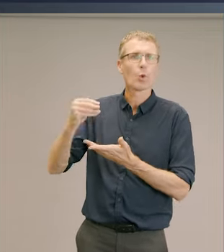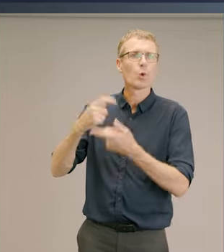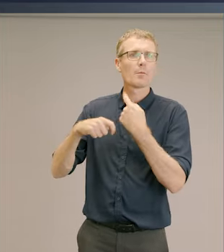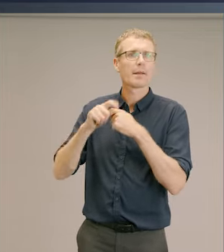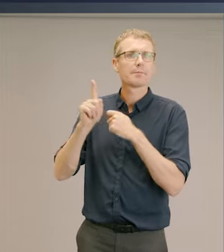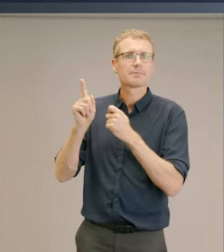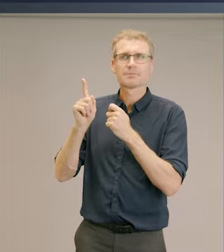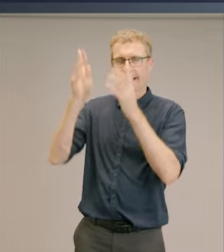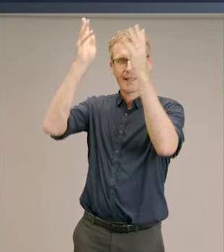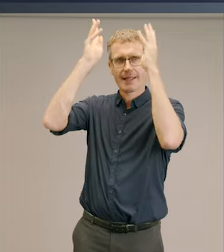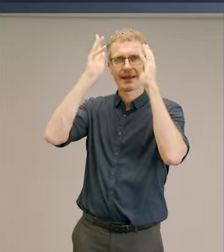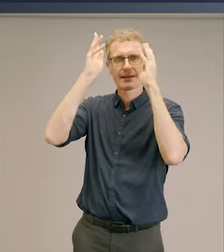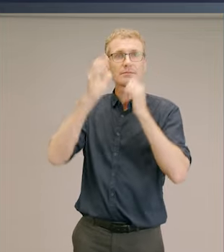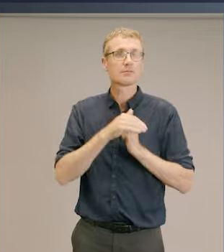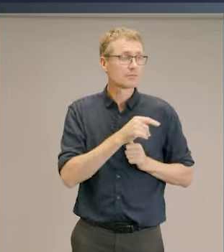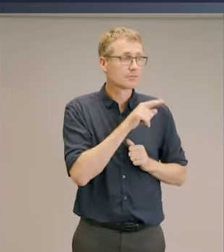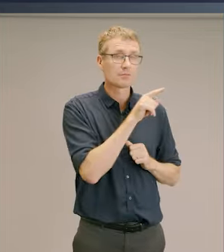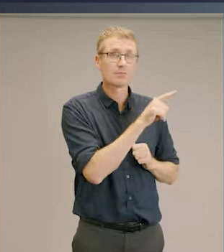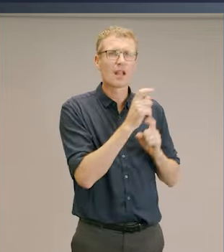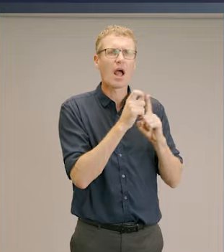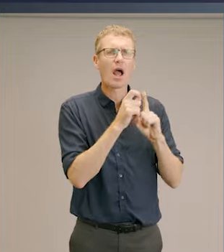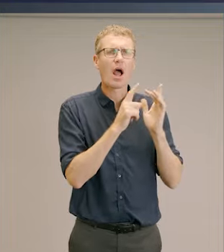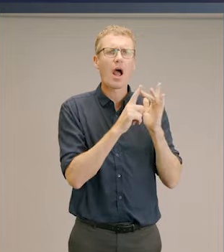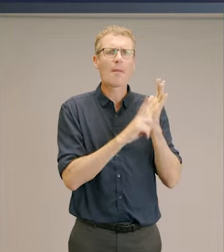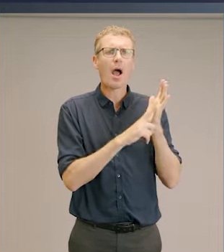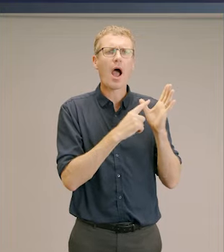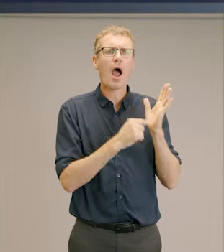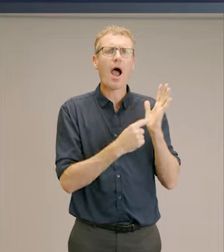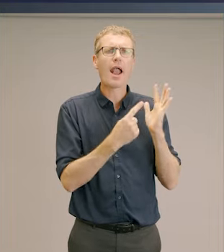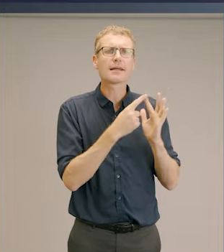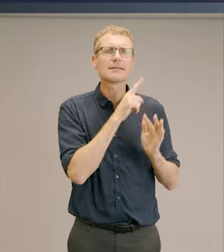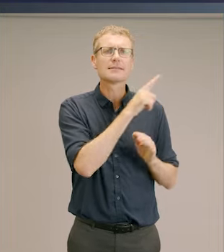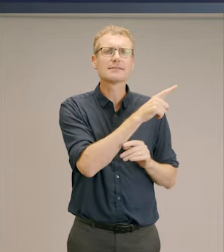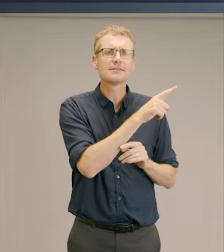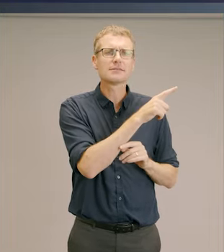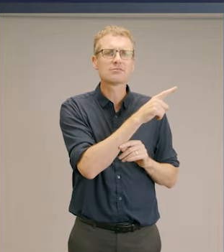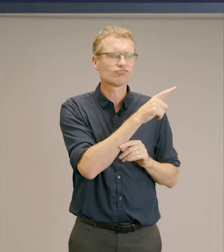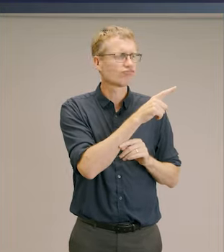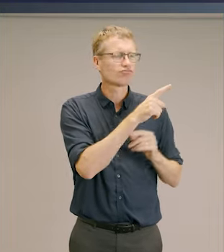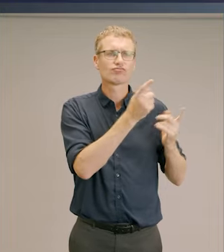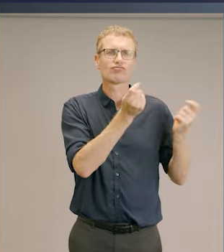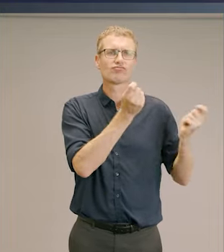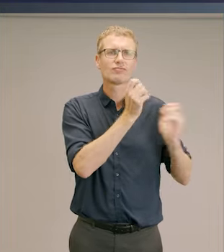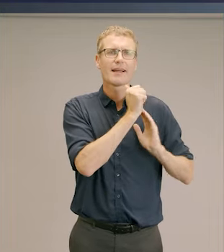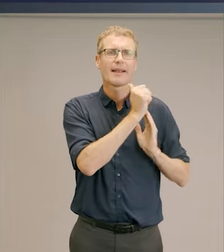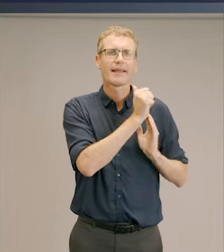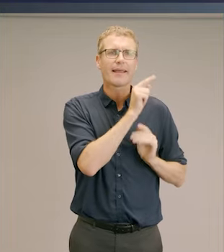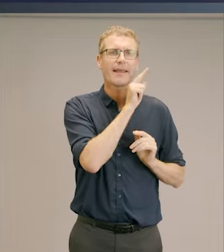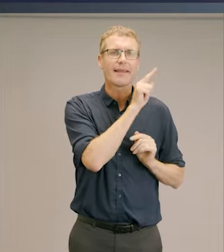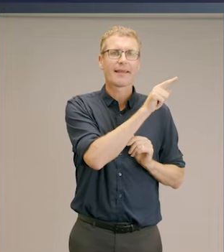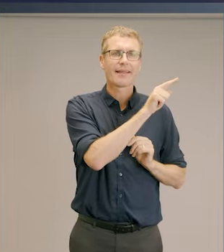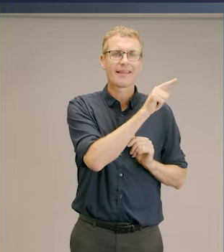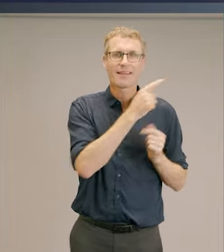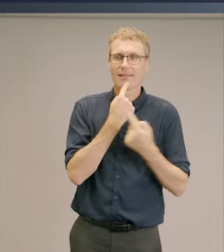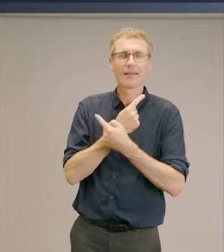the king. And I love how this is actually shown by Pilate. Just before Jesus was led off to be crucified,